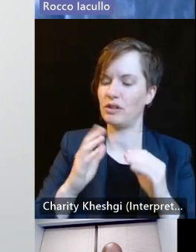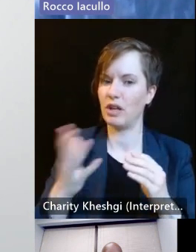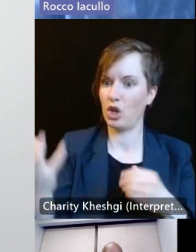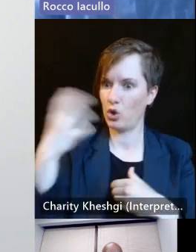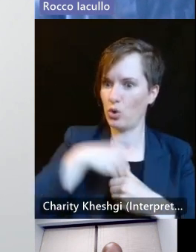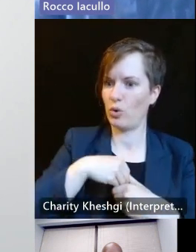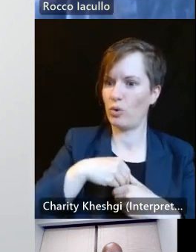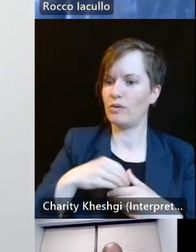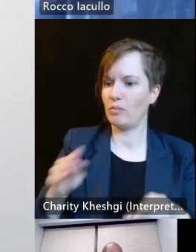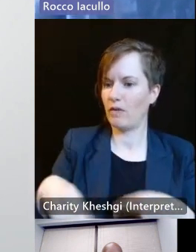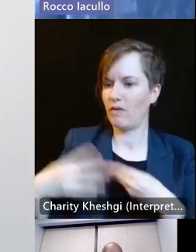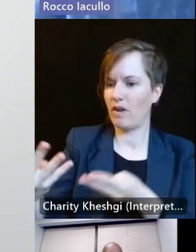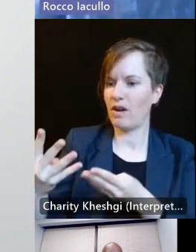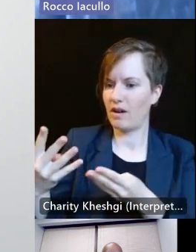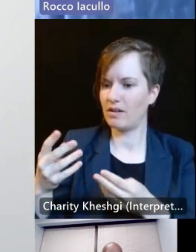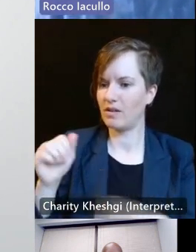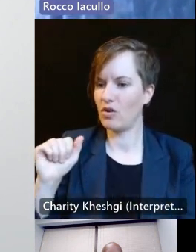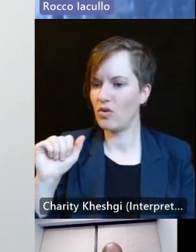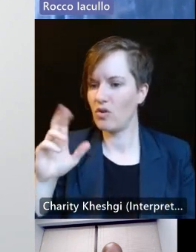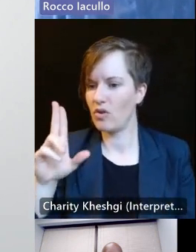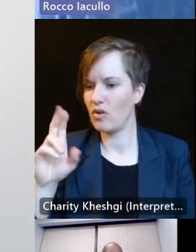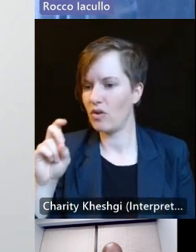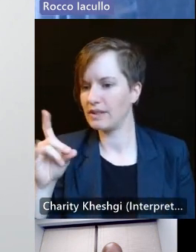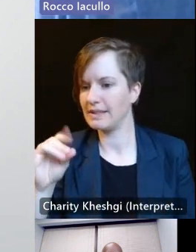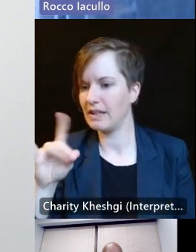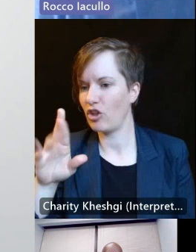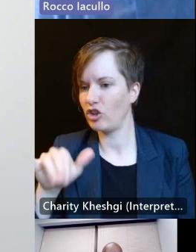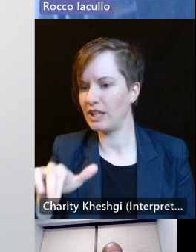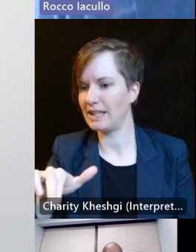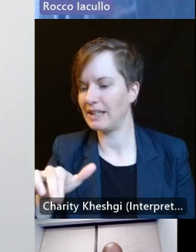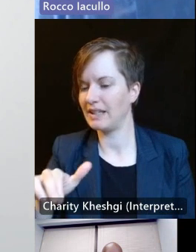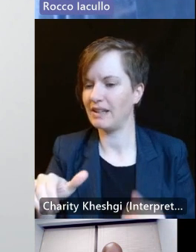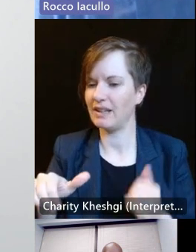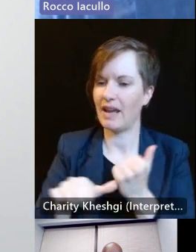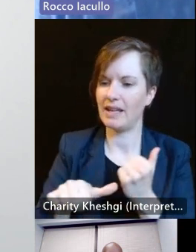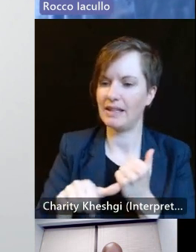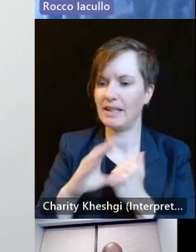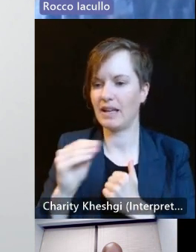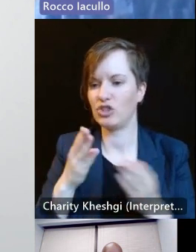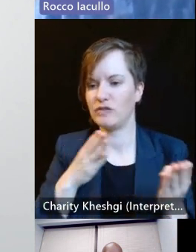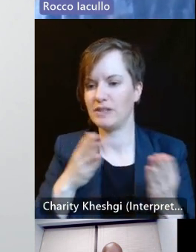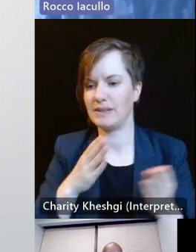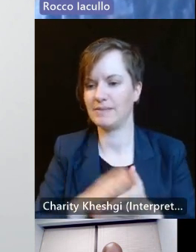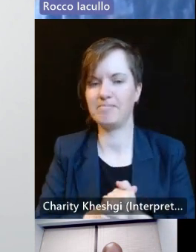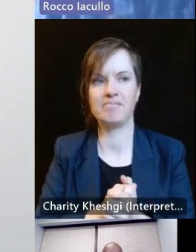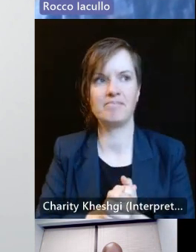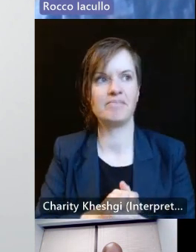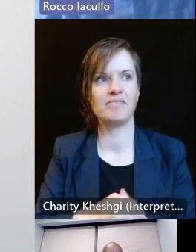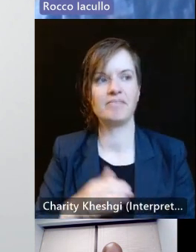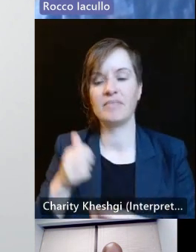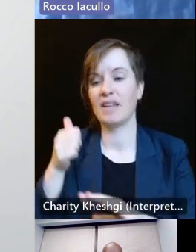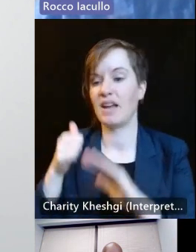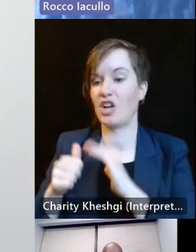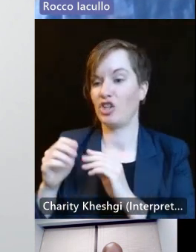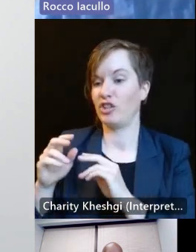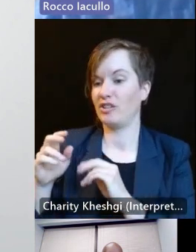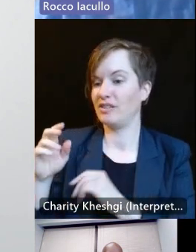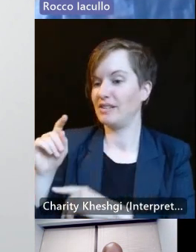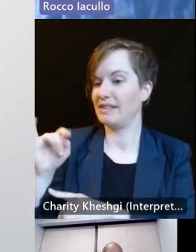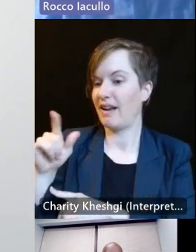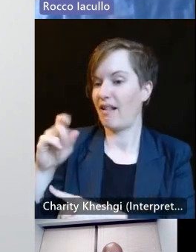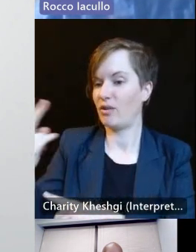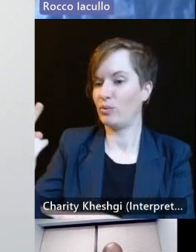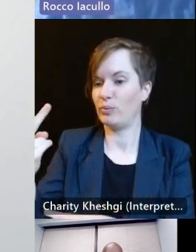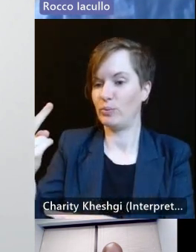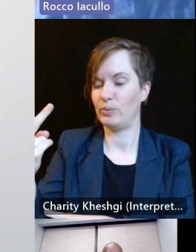services. Also, under Title II of the ADA, public entities are responsible to make sure that